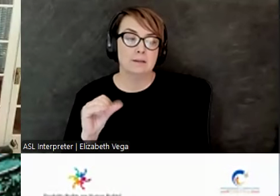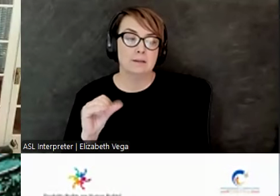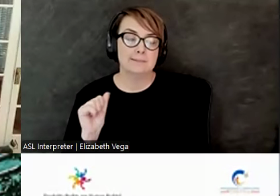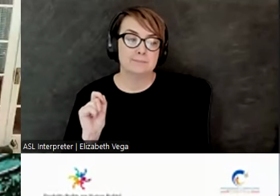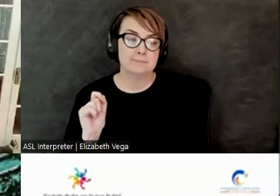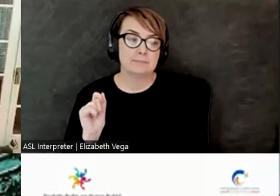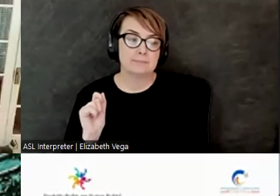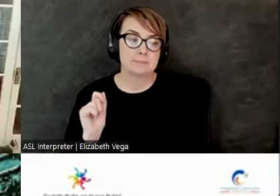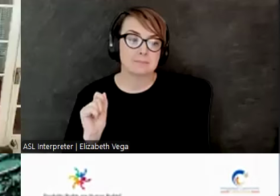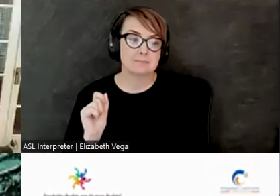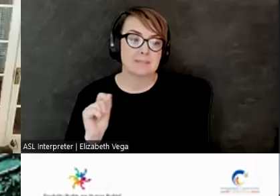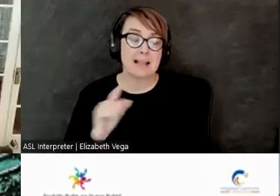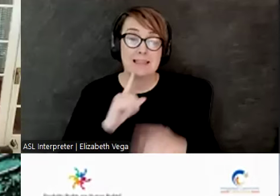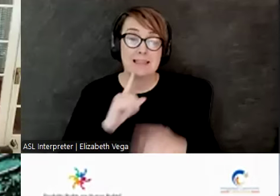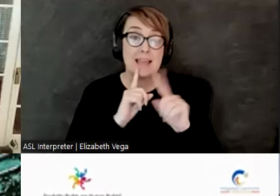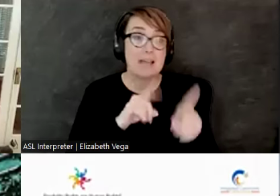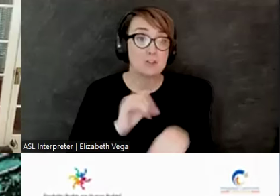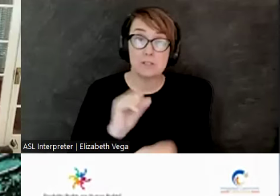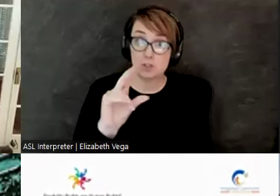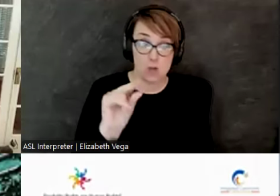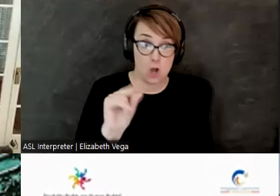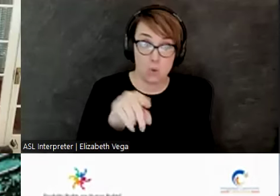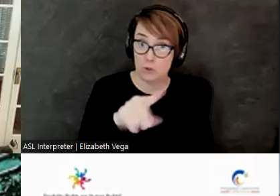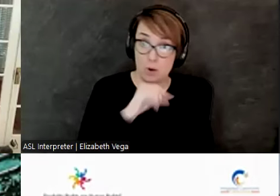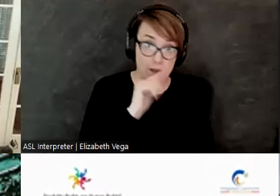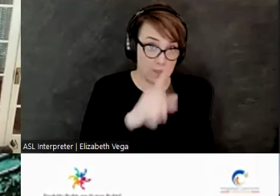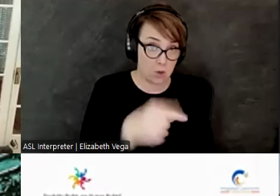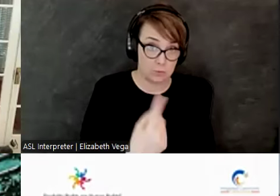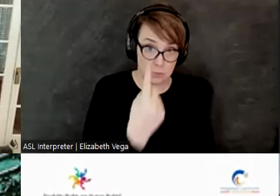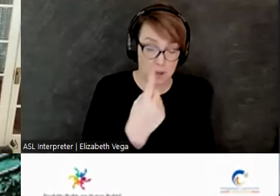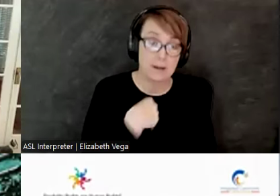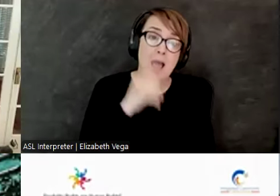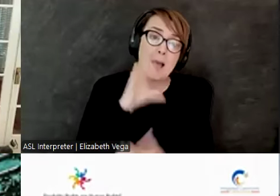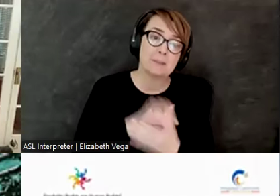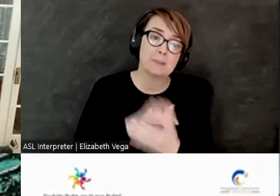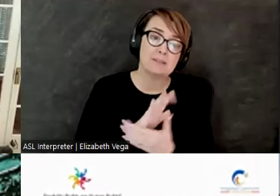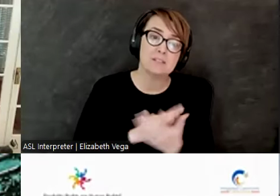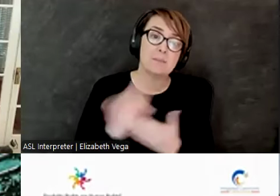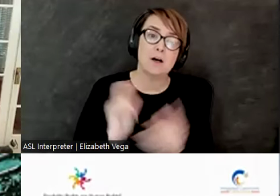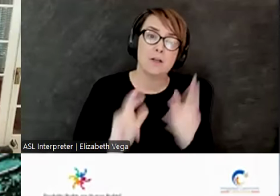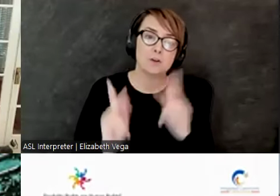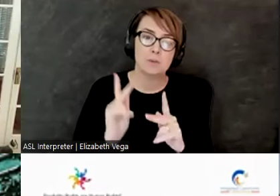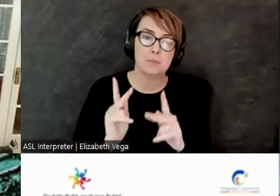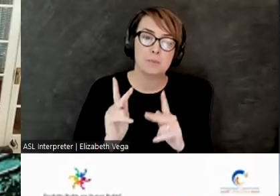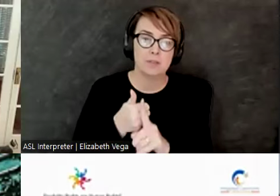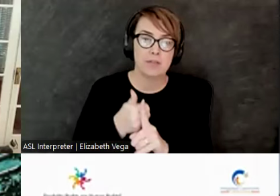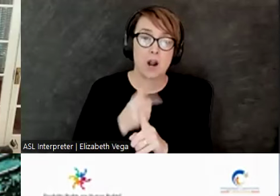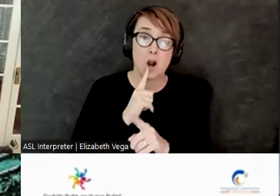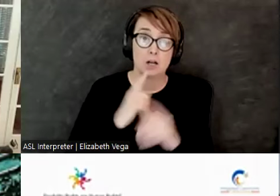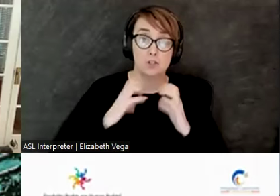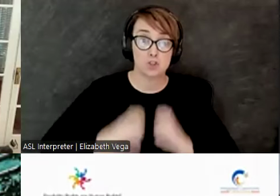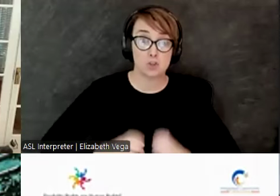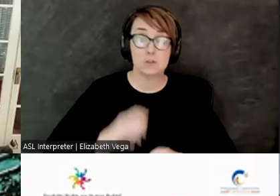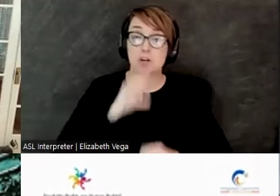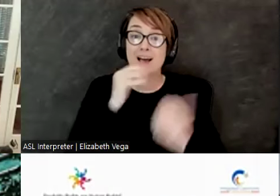the answer to that is no, you're not. I do believe some of the other individuals who are consumers are not present today,